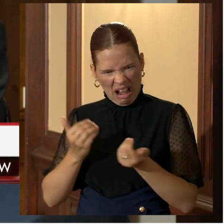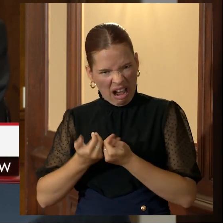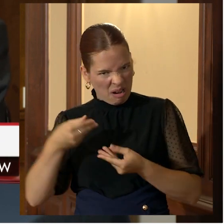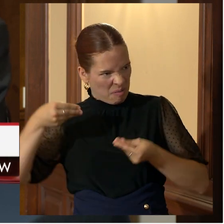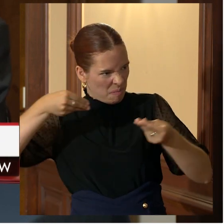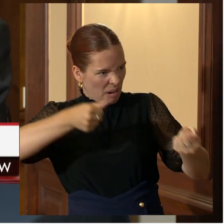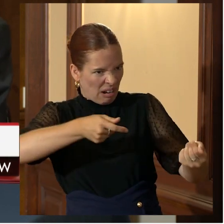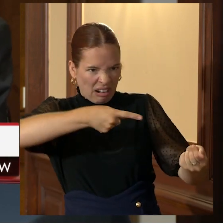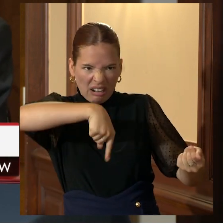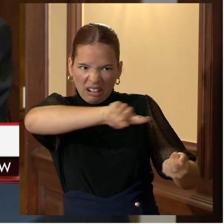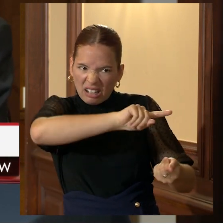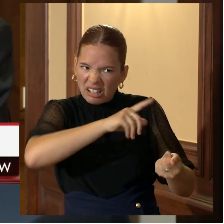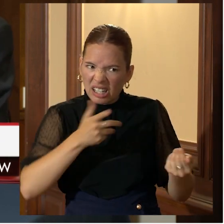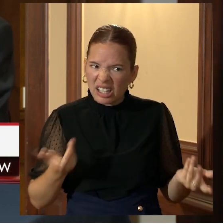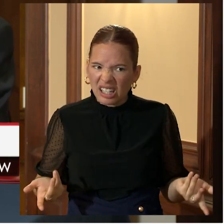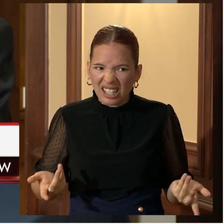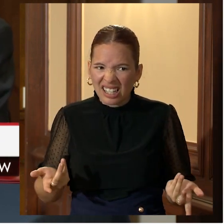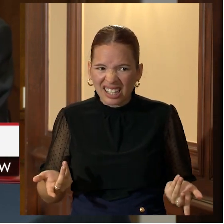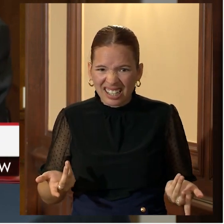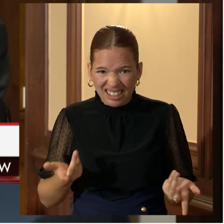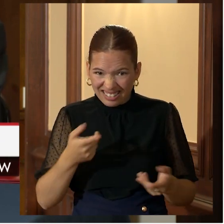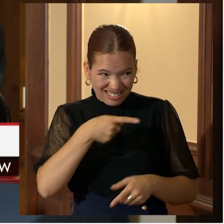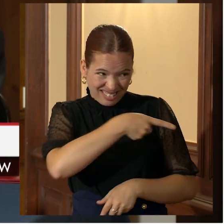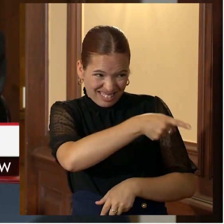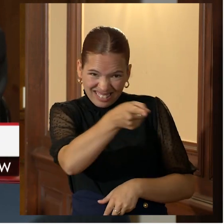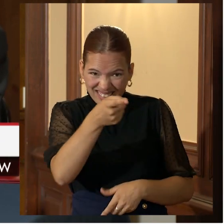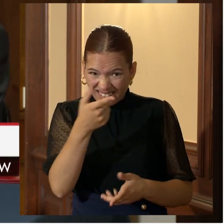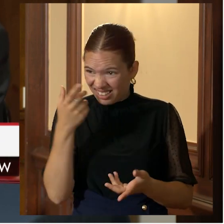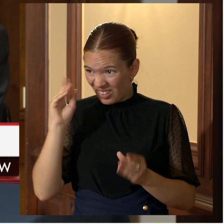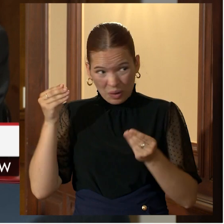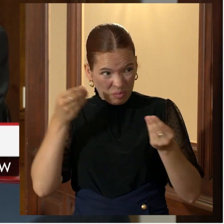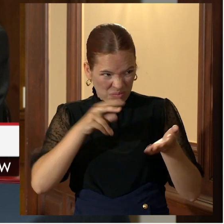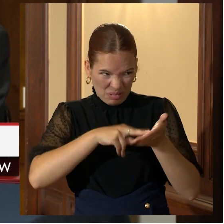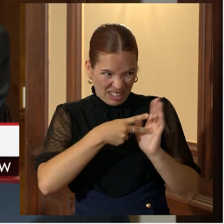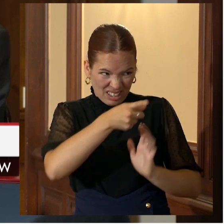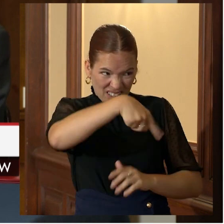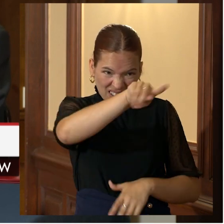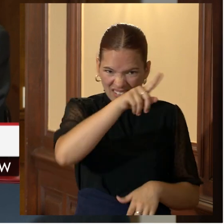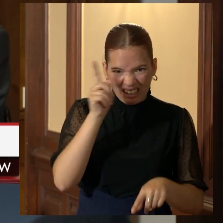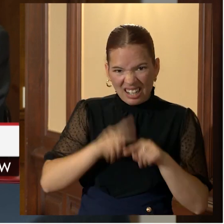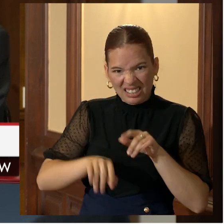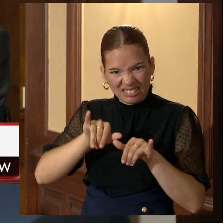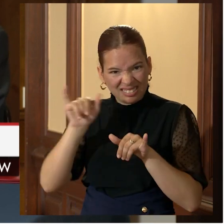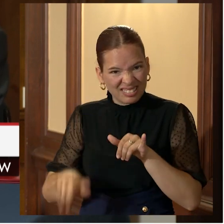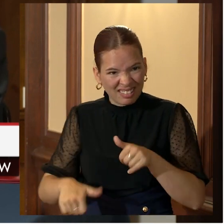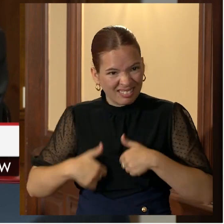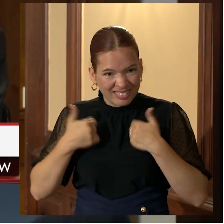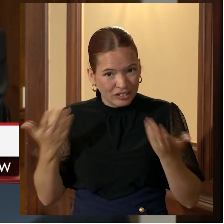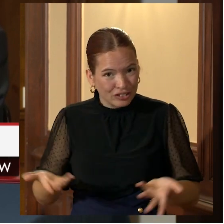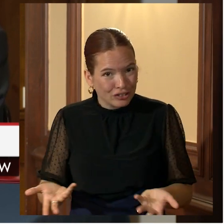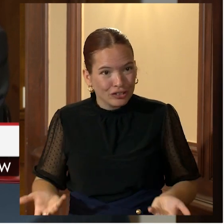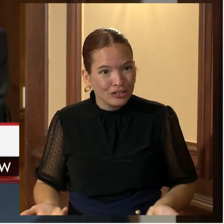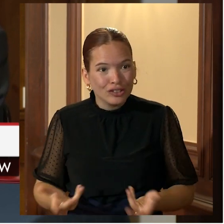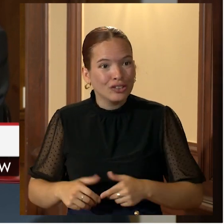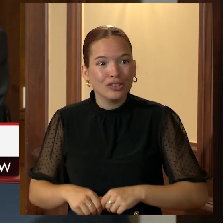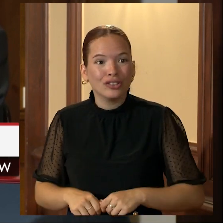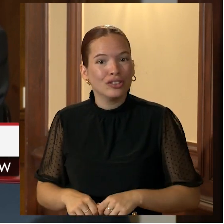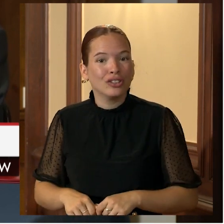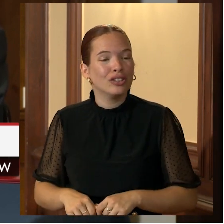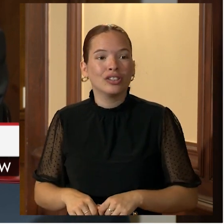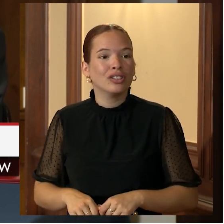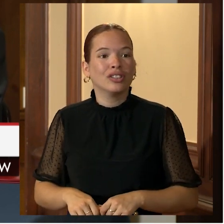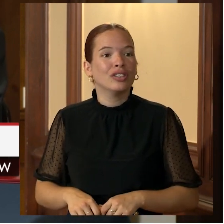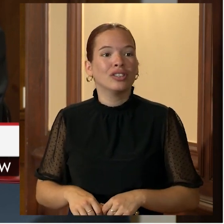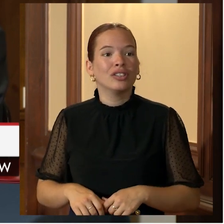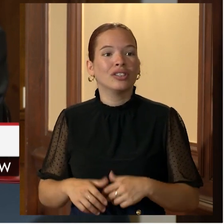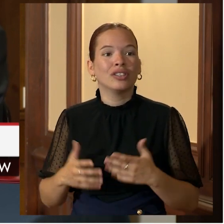careers. Environmental justice, we are partnering with Congresswoman Norton to find ways to have more control over our MPS services, whether